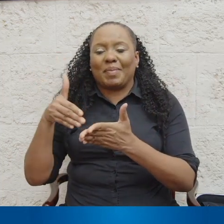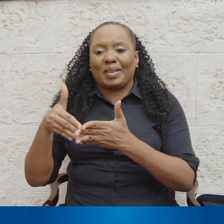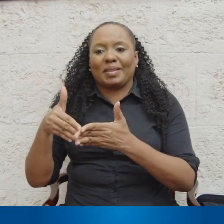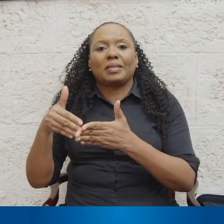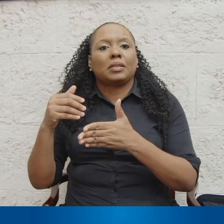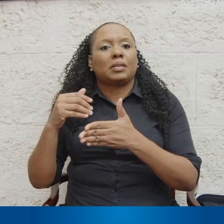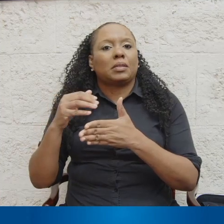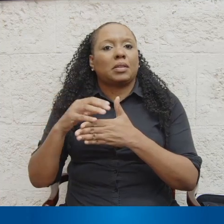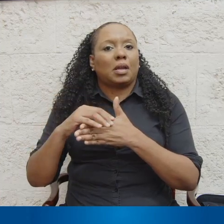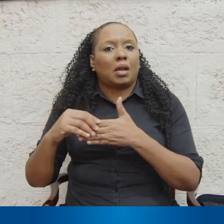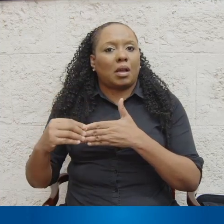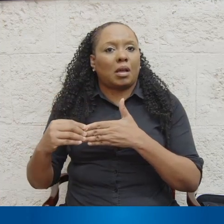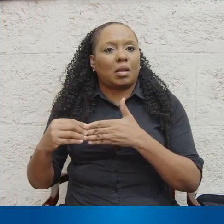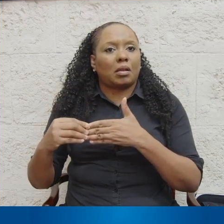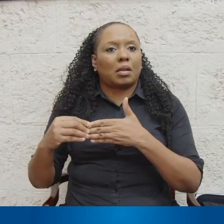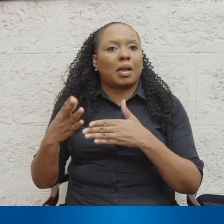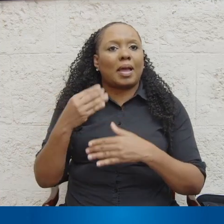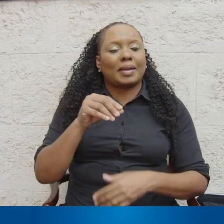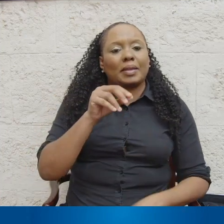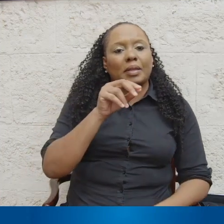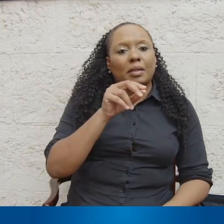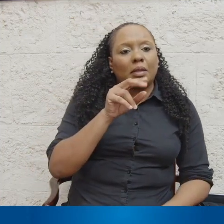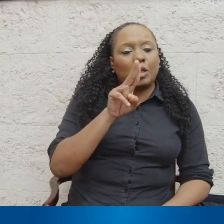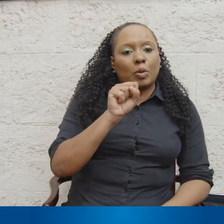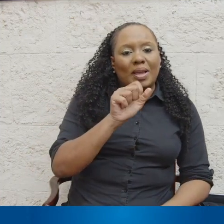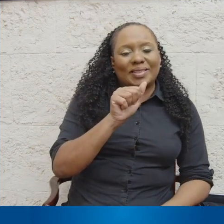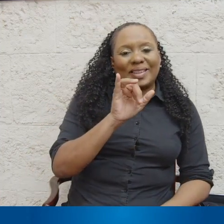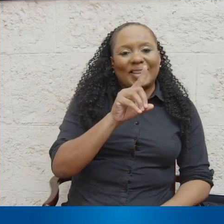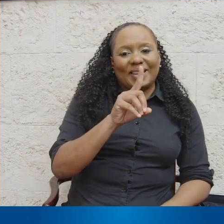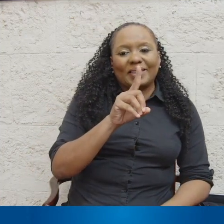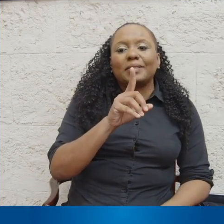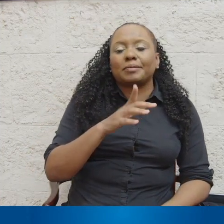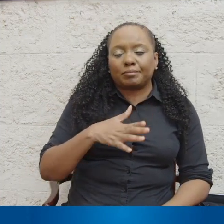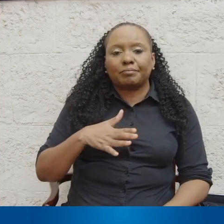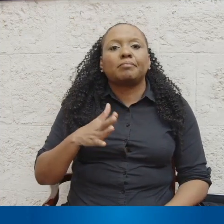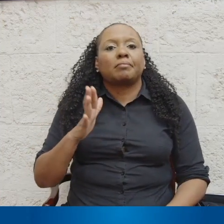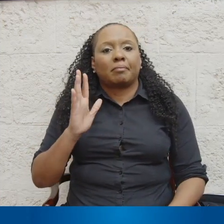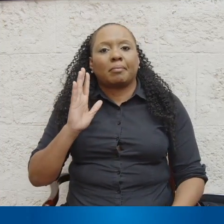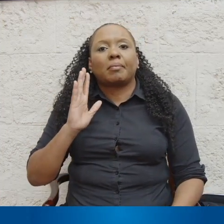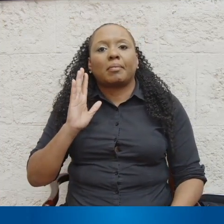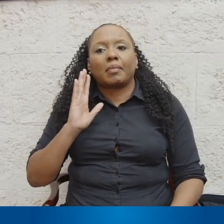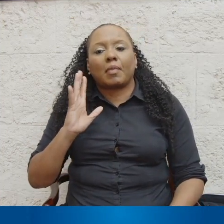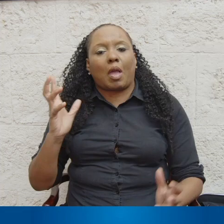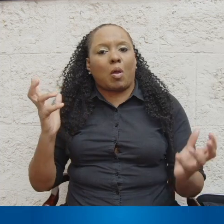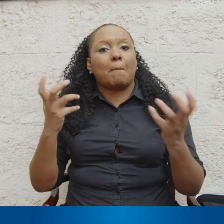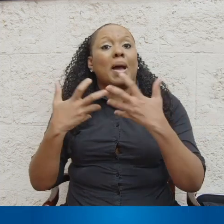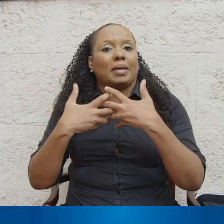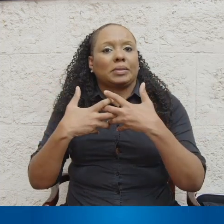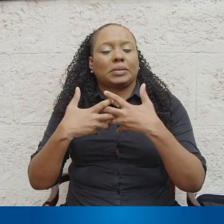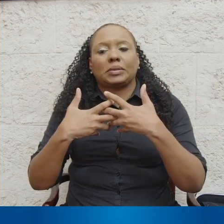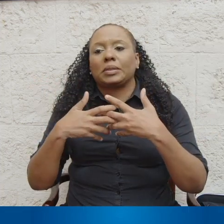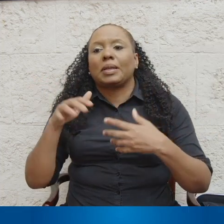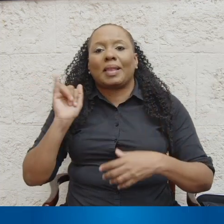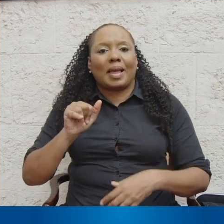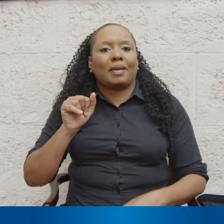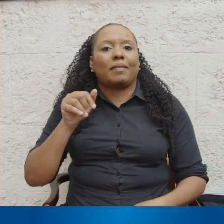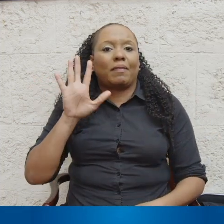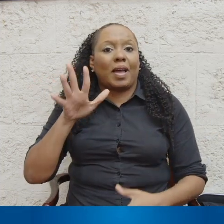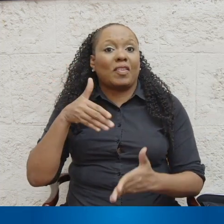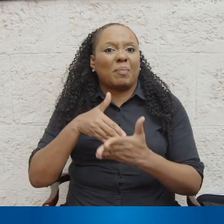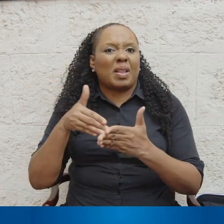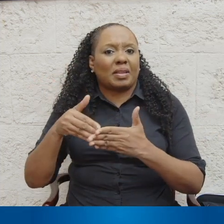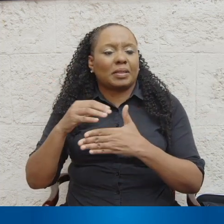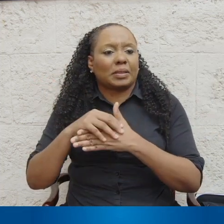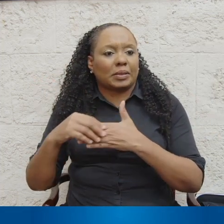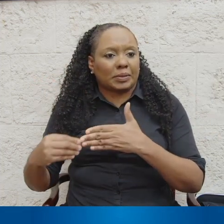U.S. States Agency for International Development, USAID, for the startup operations. And we also confirmed and agreed